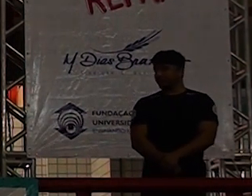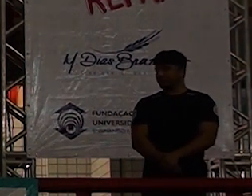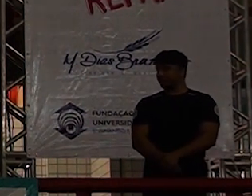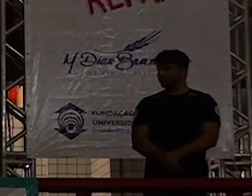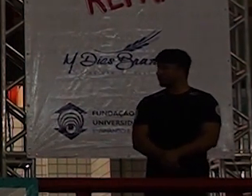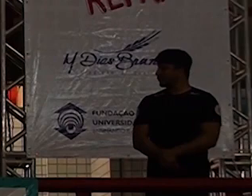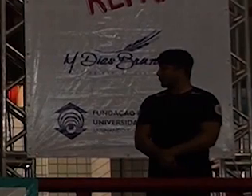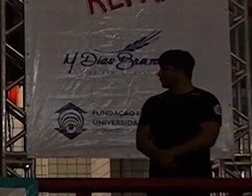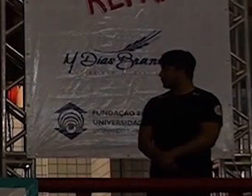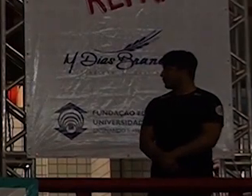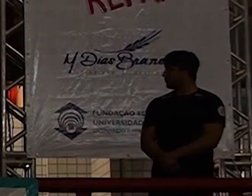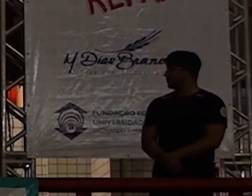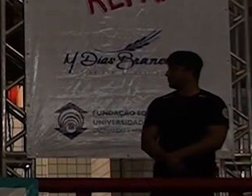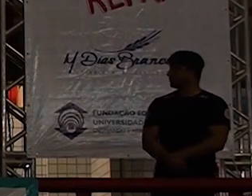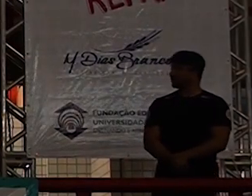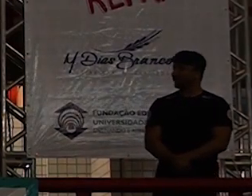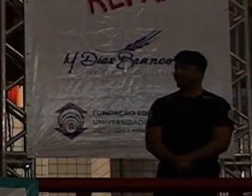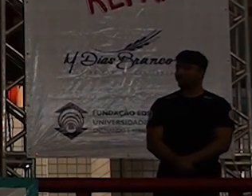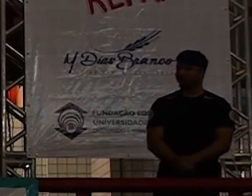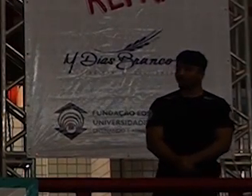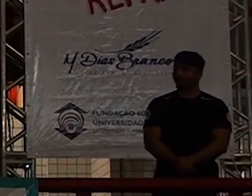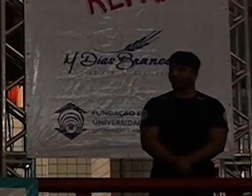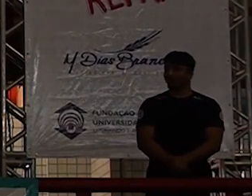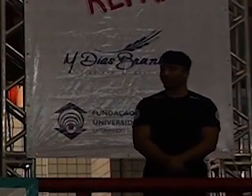Nobody cares what you think.